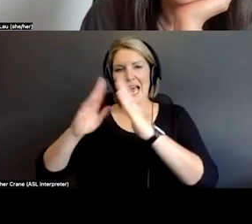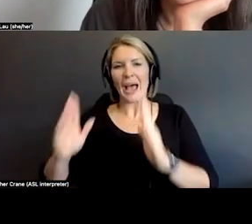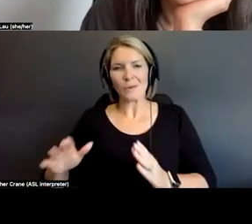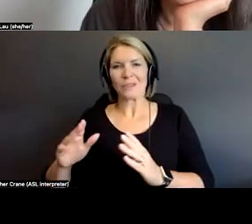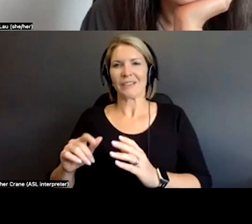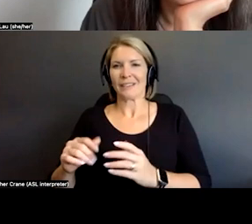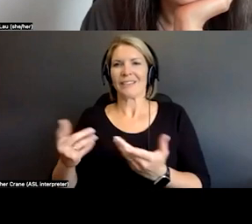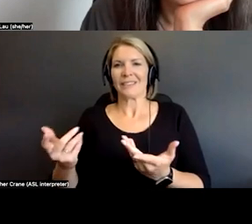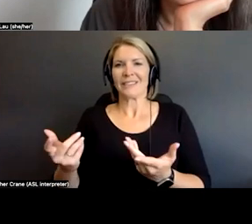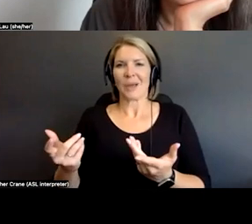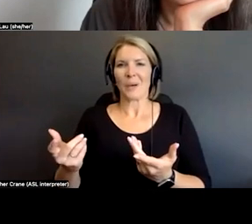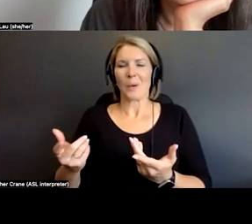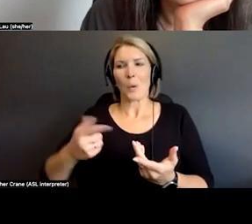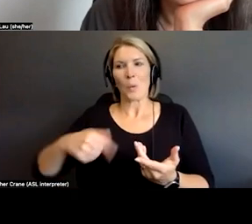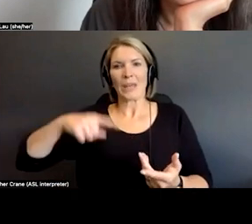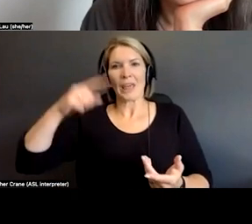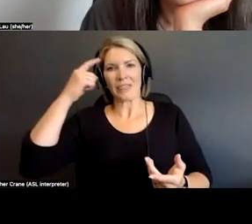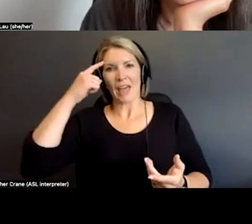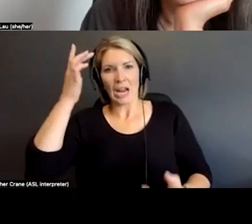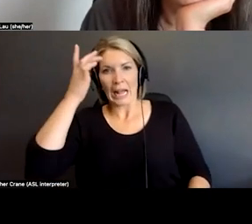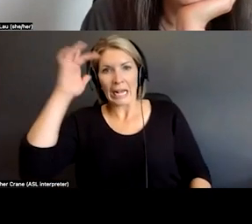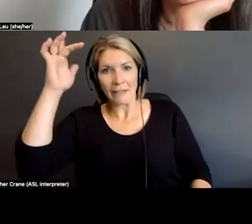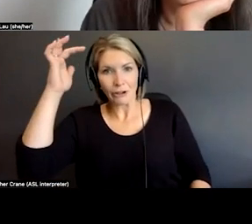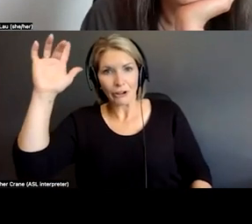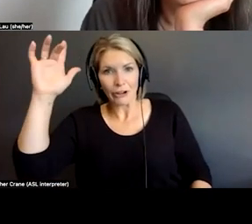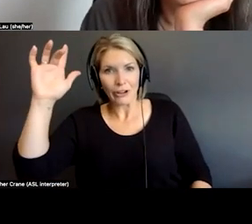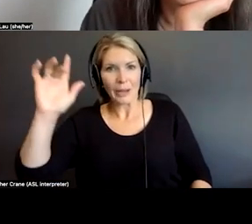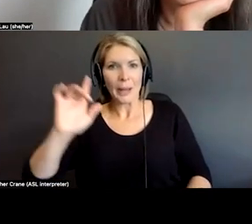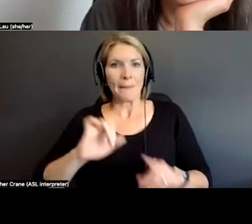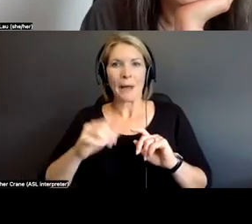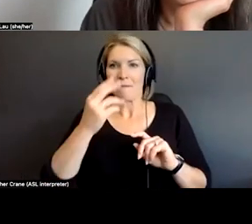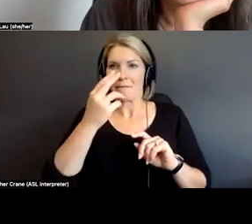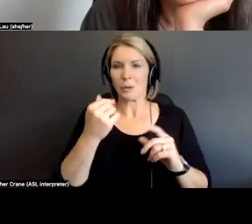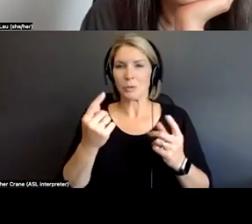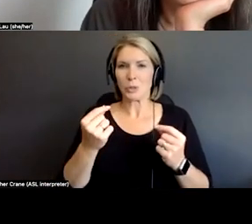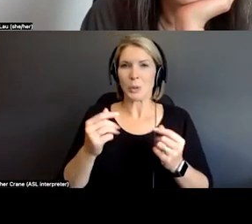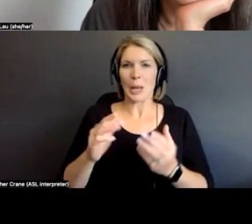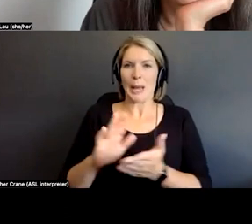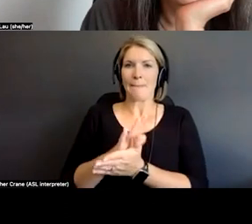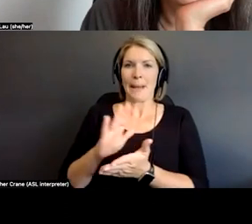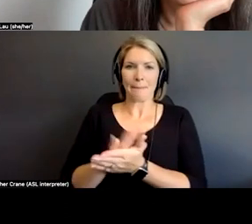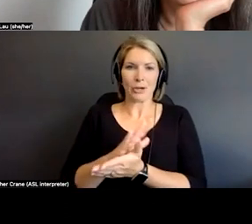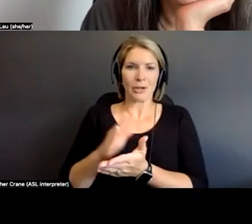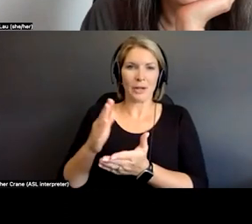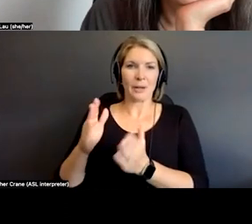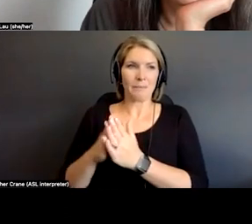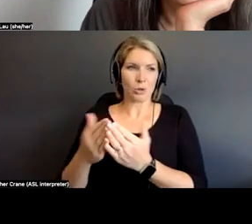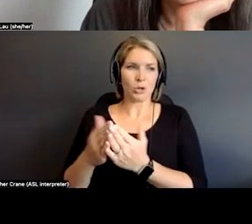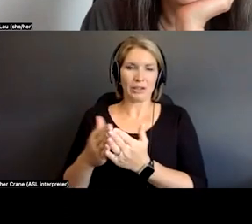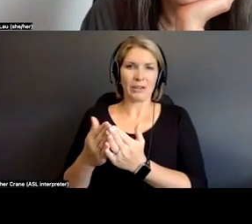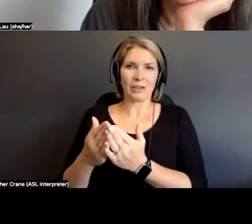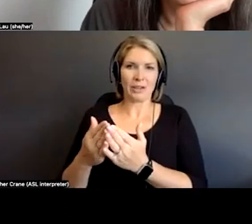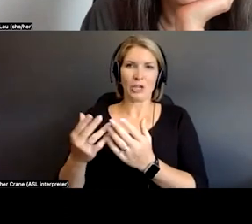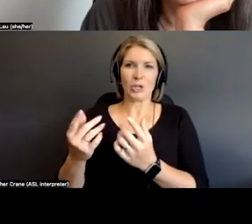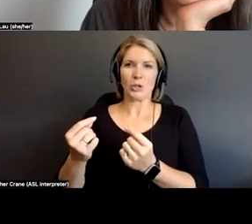so we thought we weren't being clever enough, and it ended up being too clever. So what we did on the paperback was we pulled it back. I actually got an old